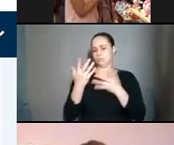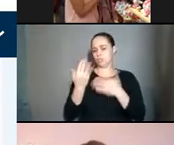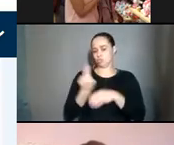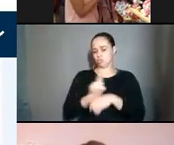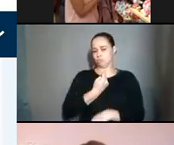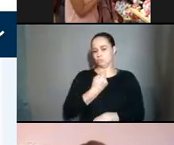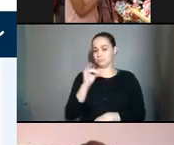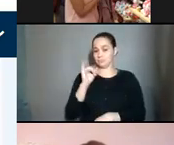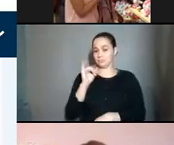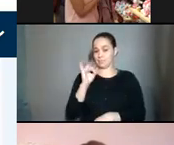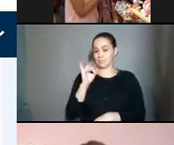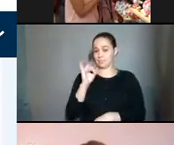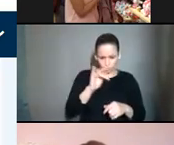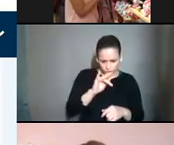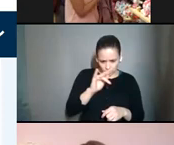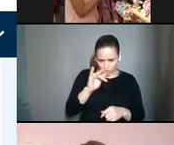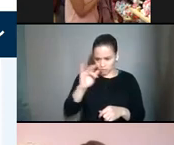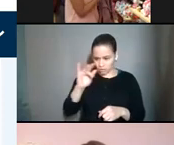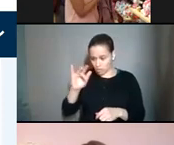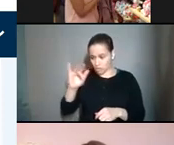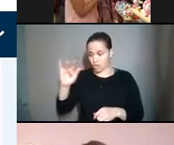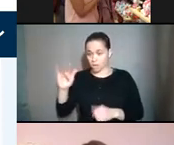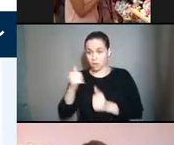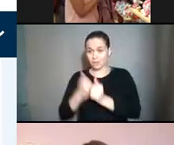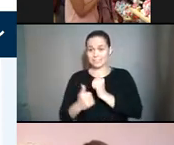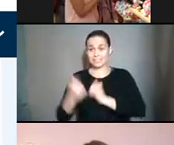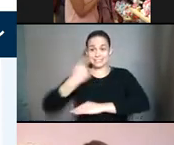day, it will show you the usage for that